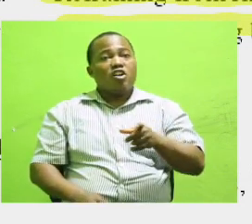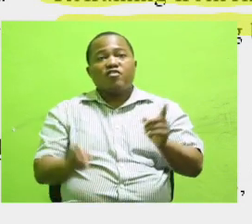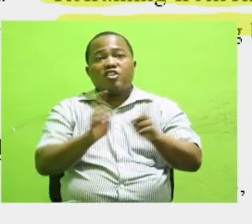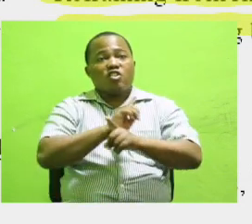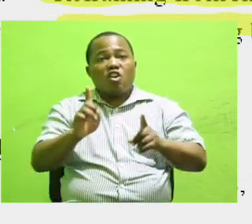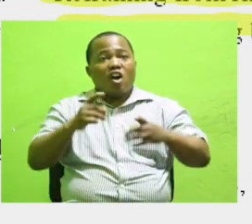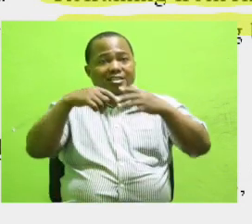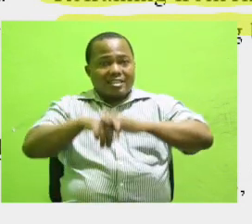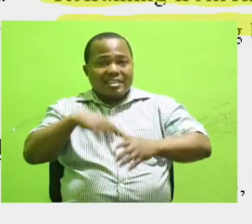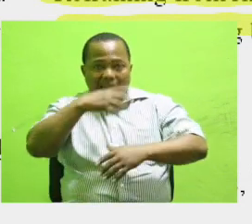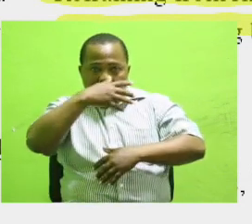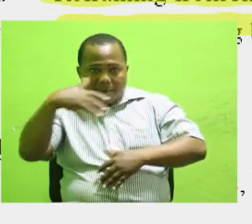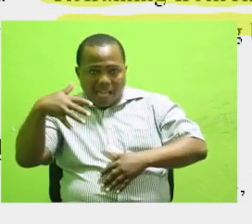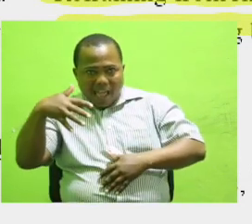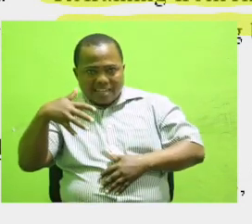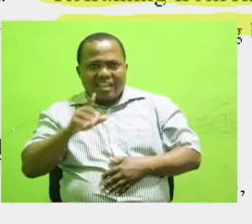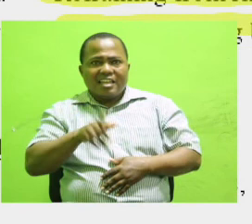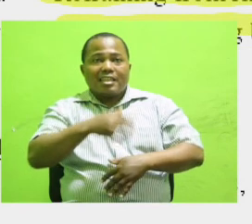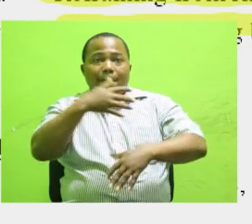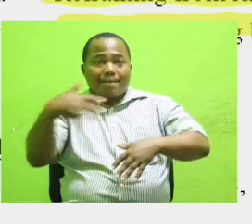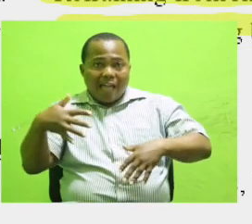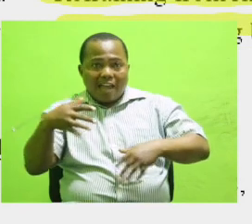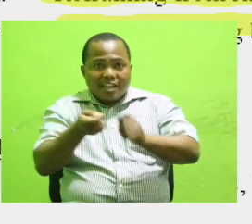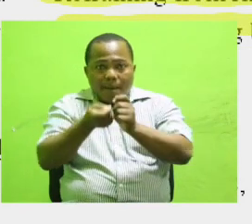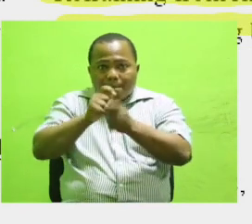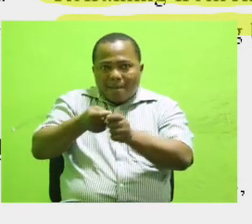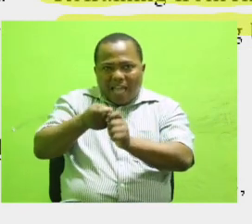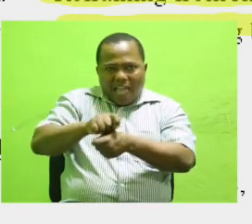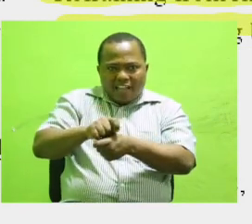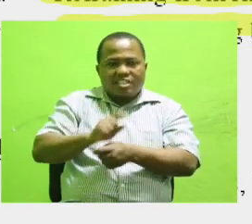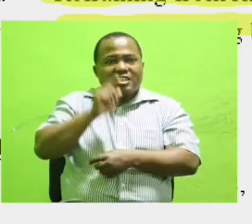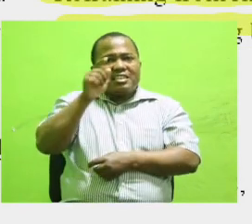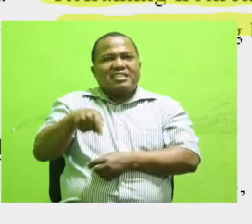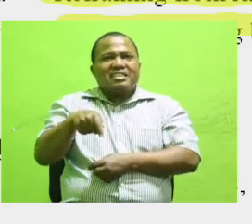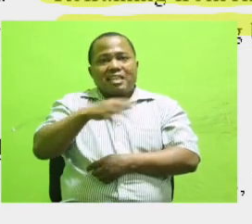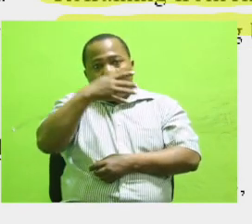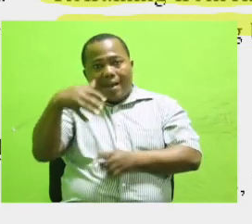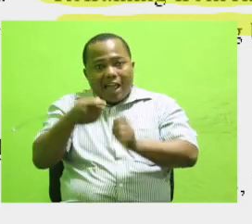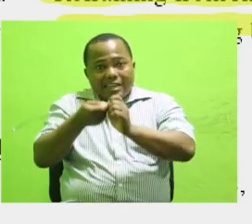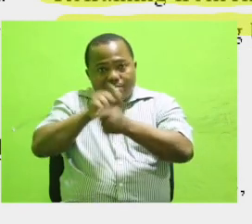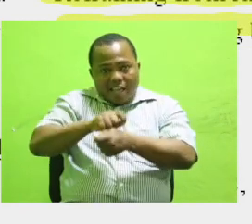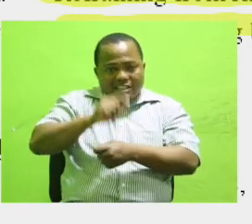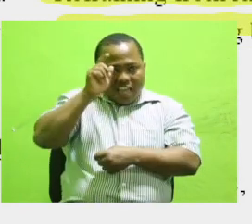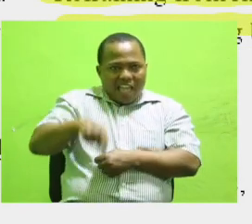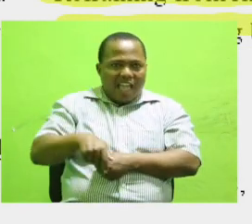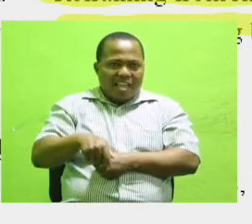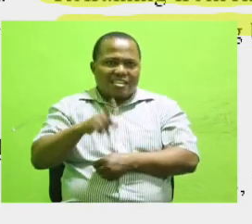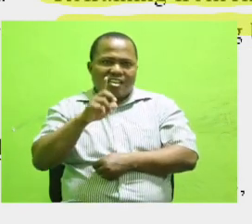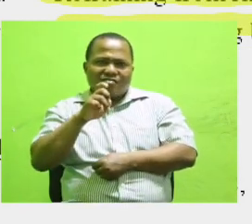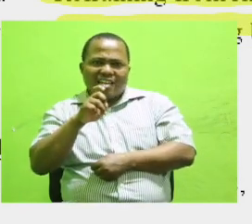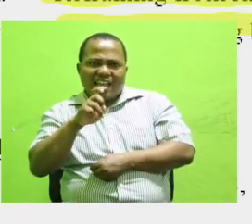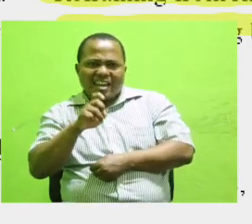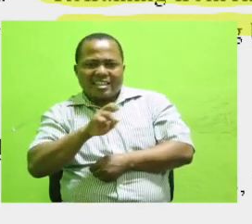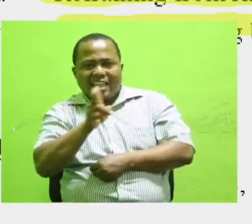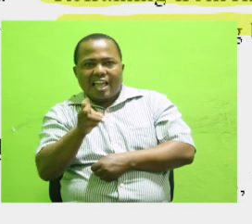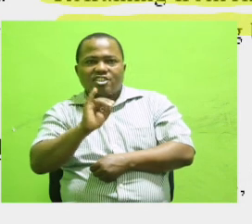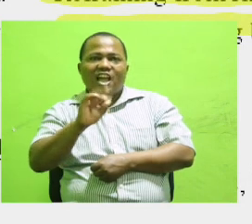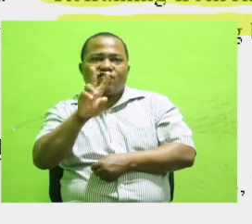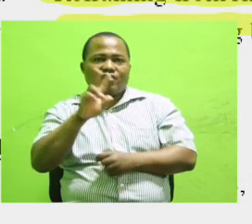village. So using one knife, if a person is infected, by using the same knife can